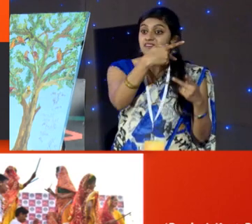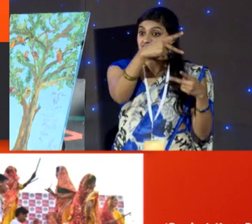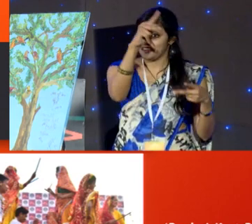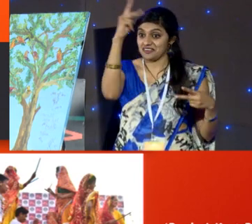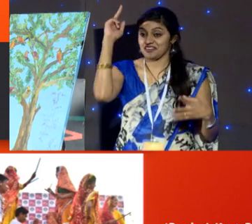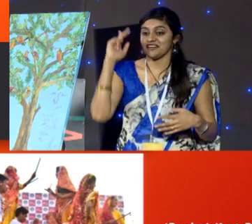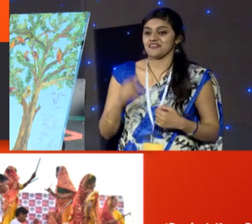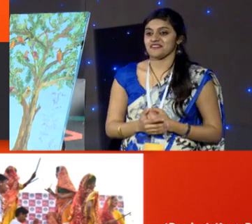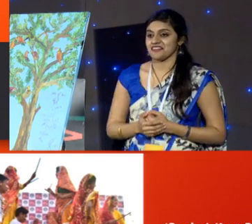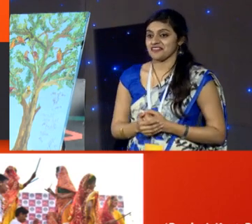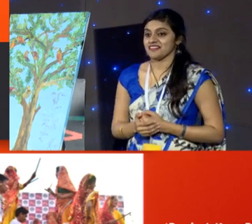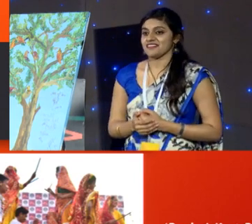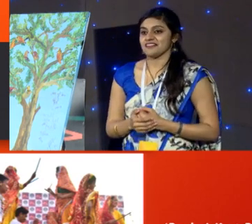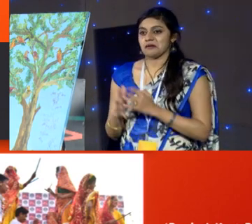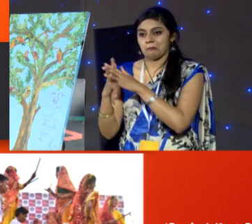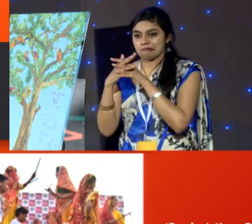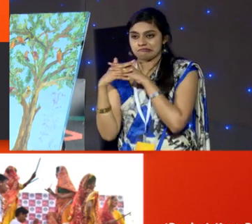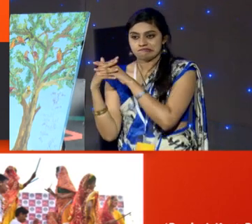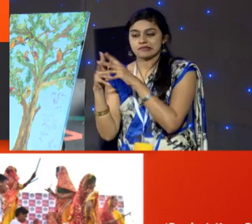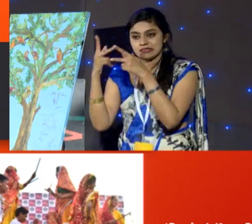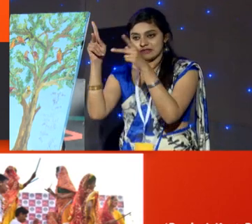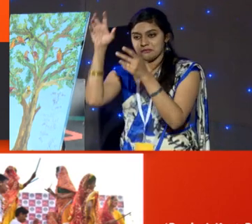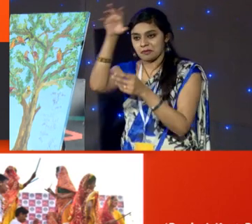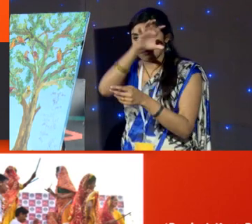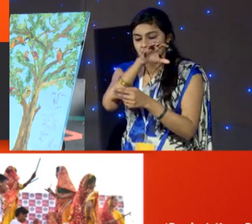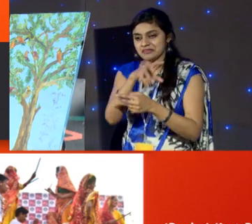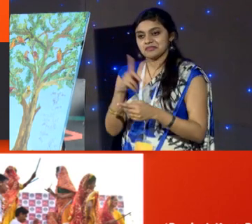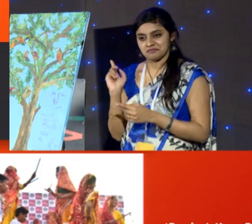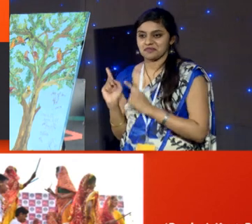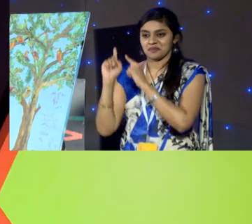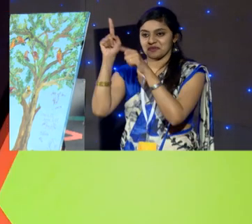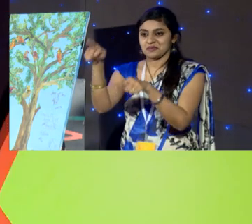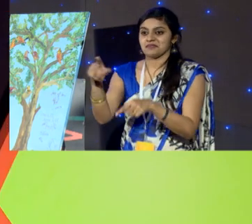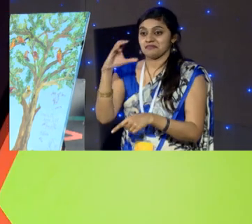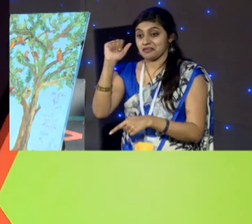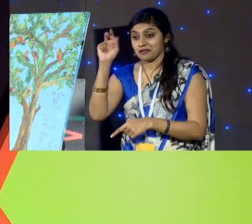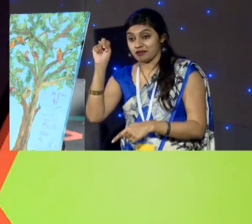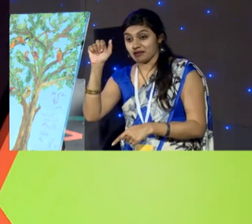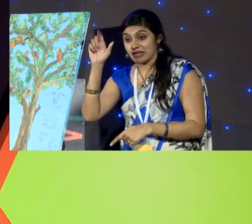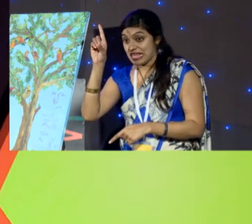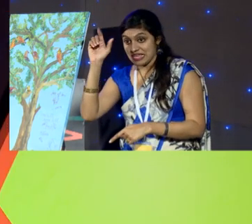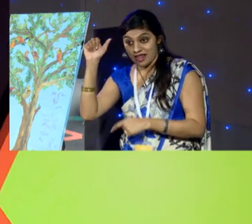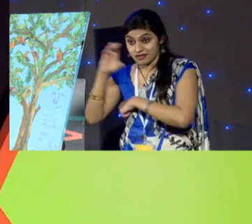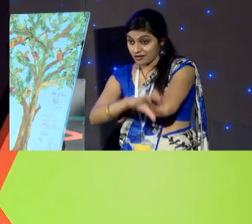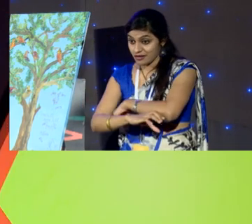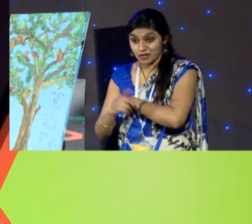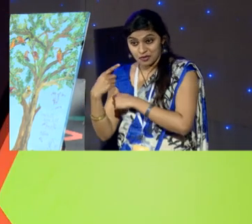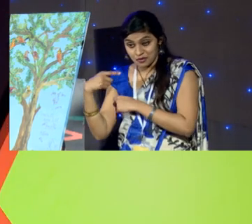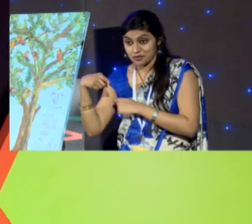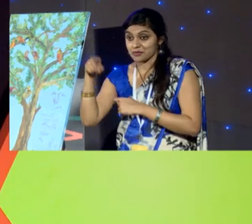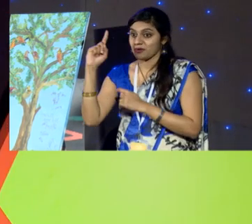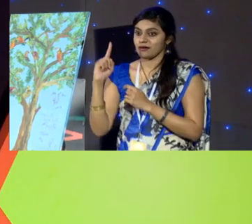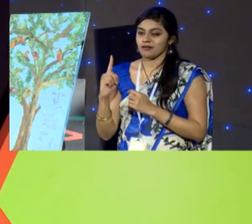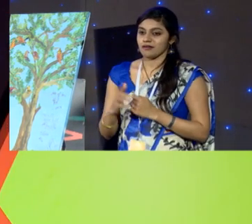Commons, then Seattle, Florida, USA, Canada, and they were